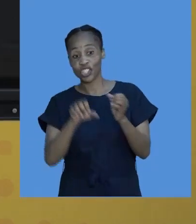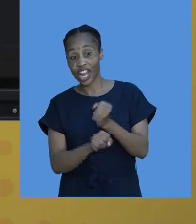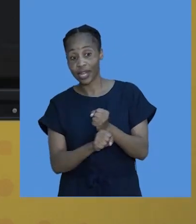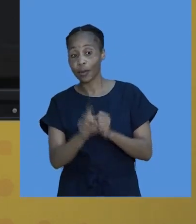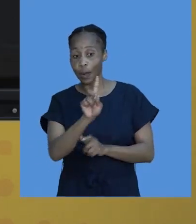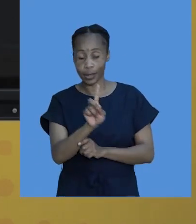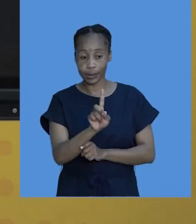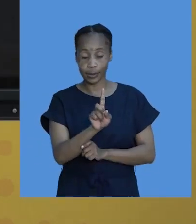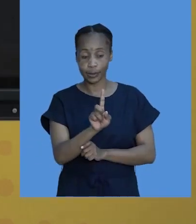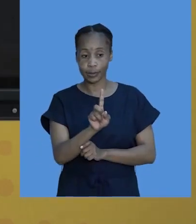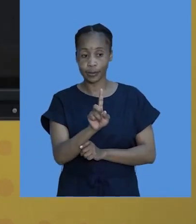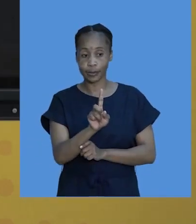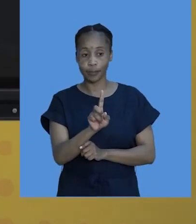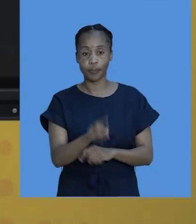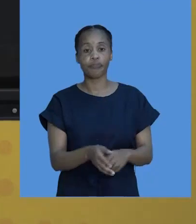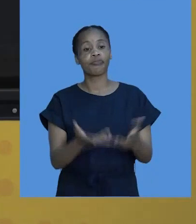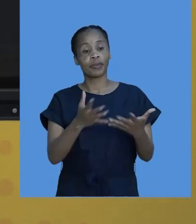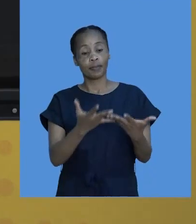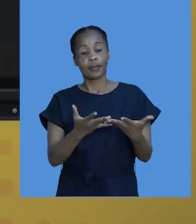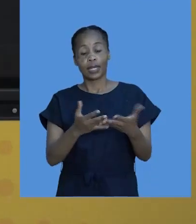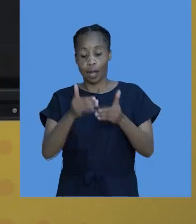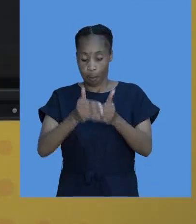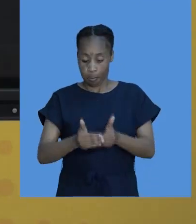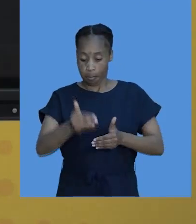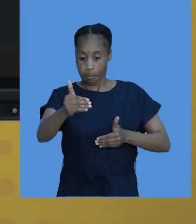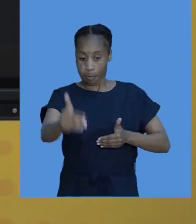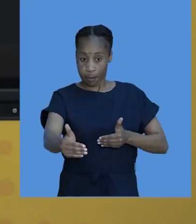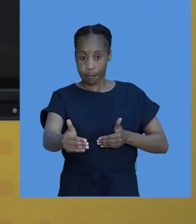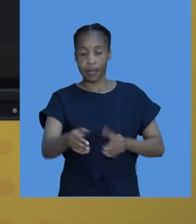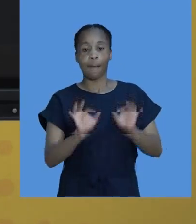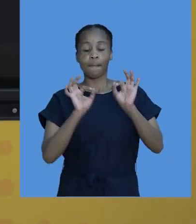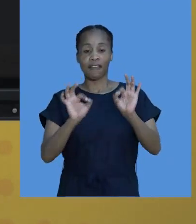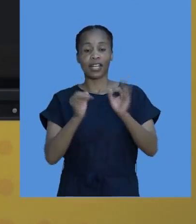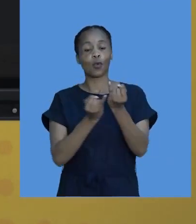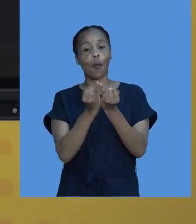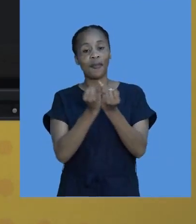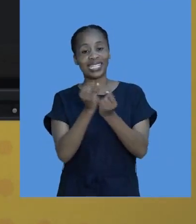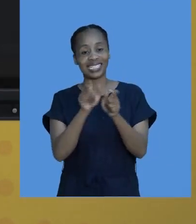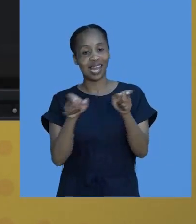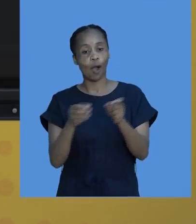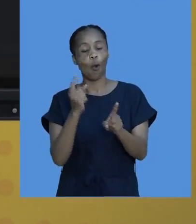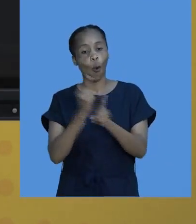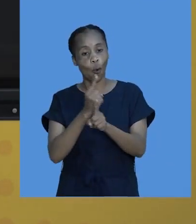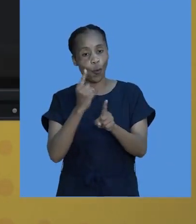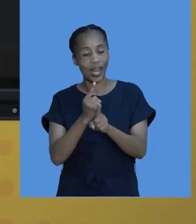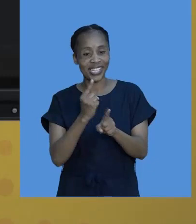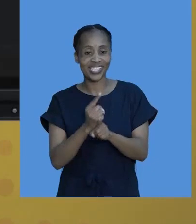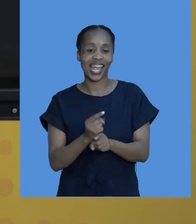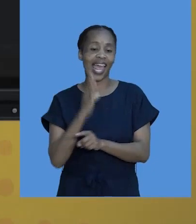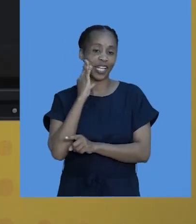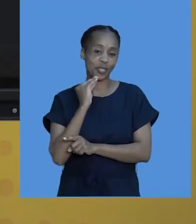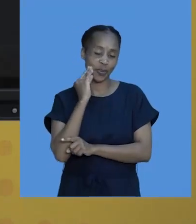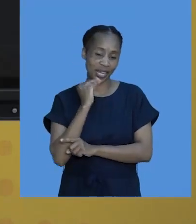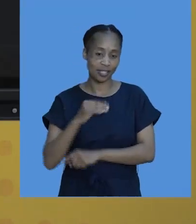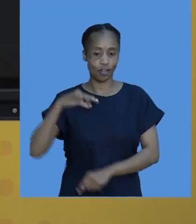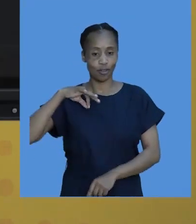profit. So what is the conclusion, boys and girls? The conclusion is, in the long run, a perfect competitor will